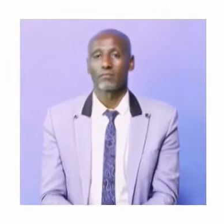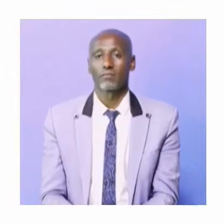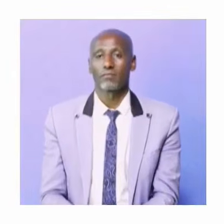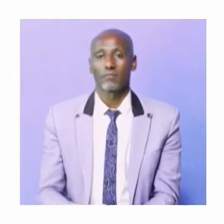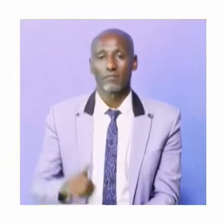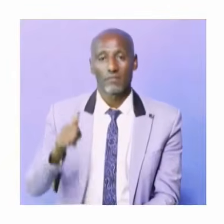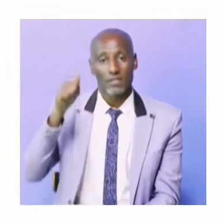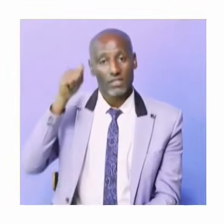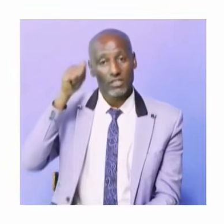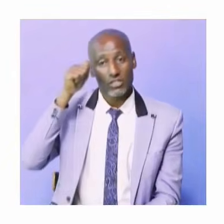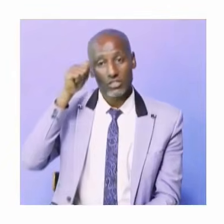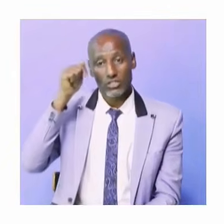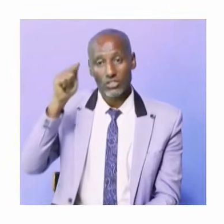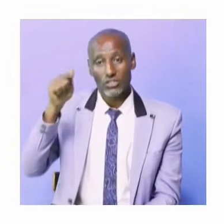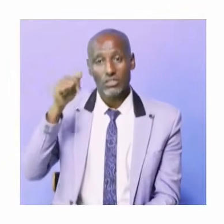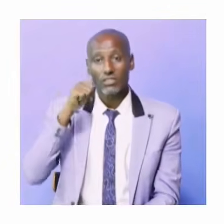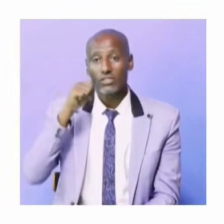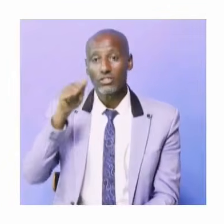She works